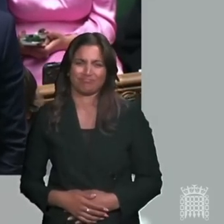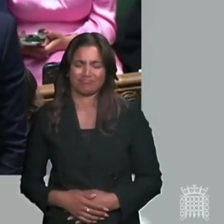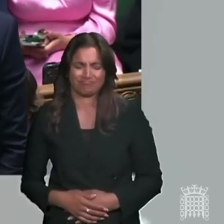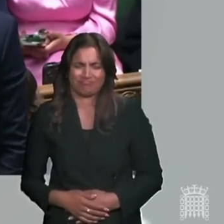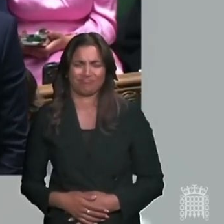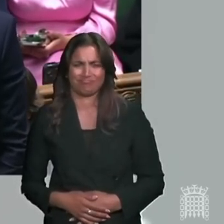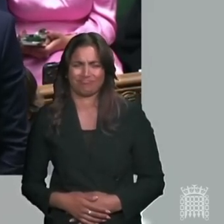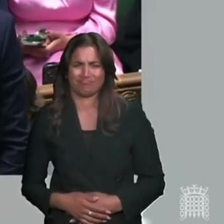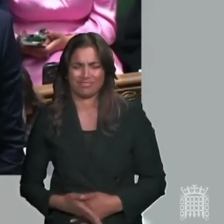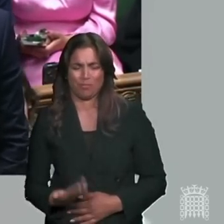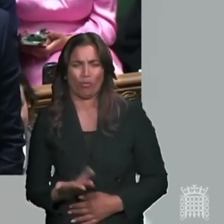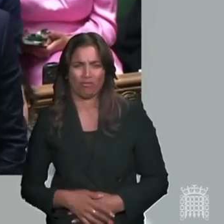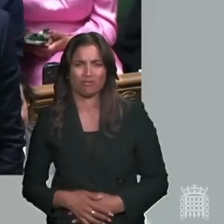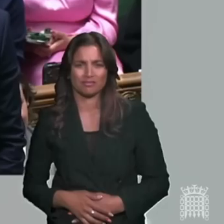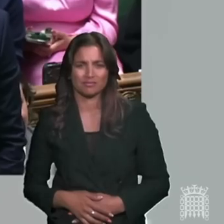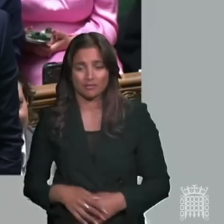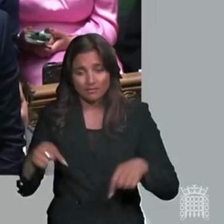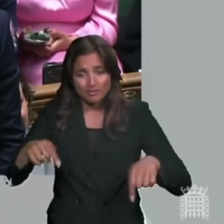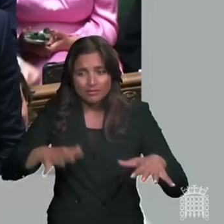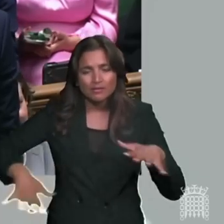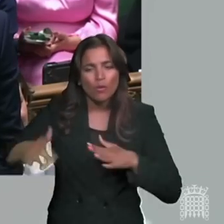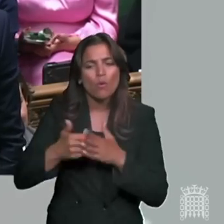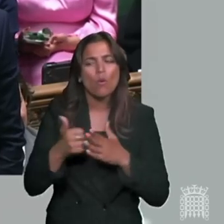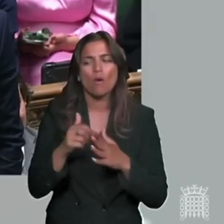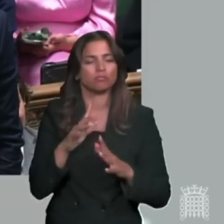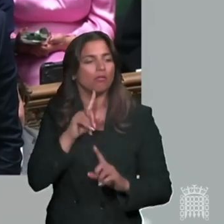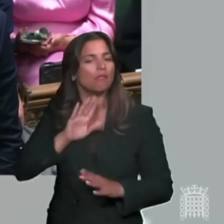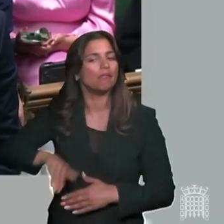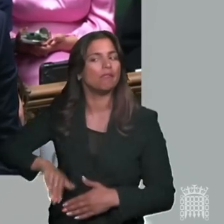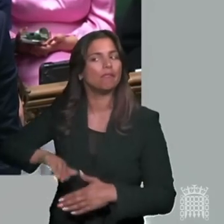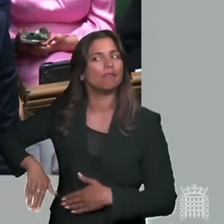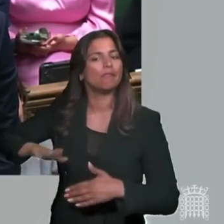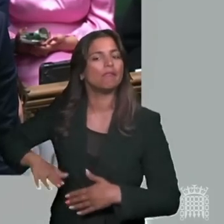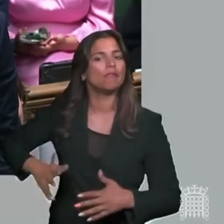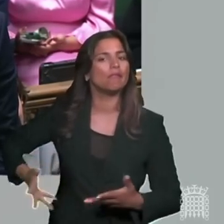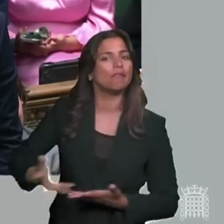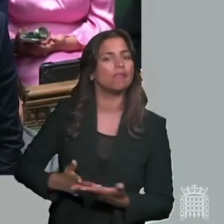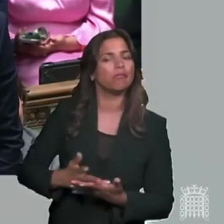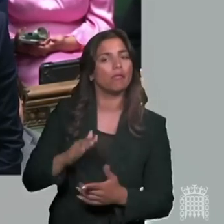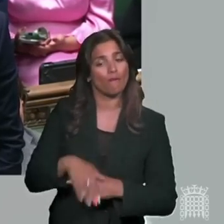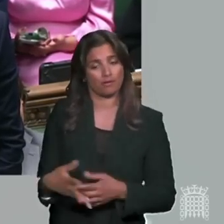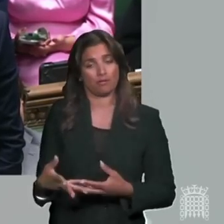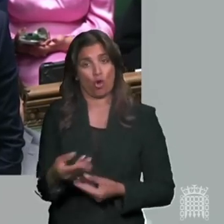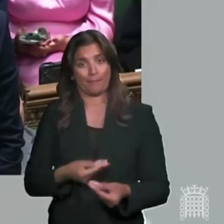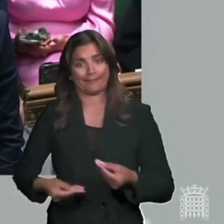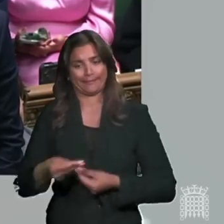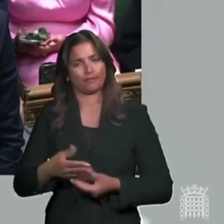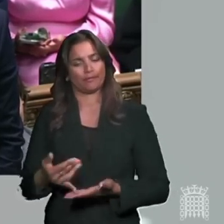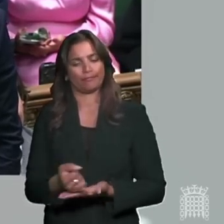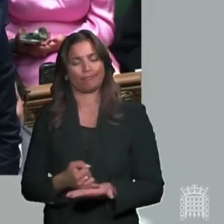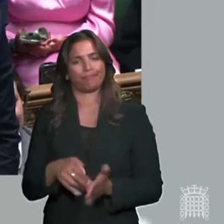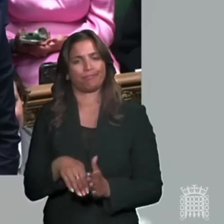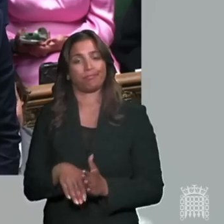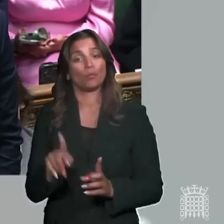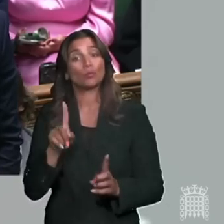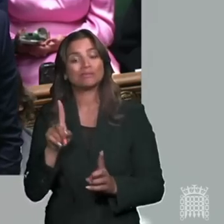an elephant in this here chamber when it comes to the dire economic circumstances facing the UK, and that's Brexit. The